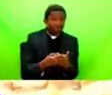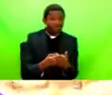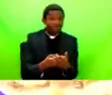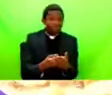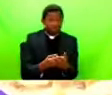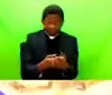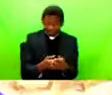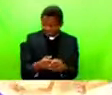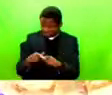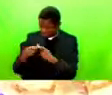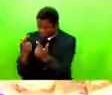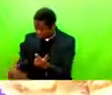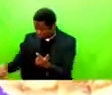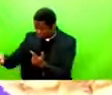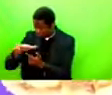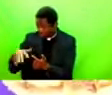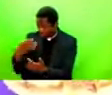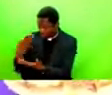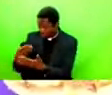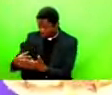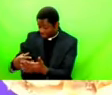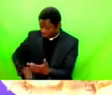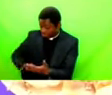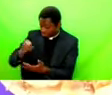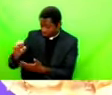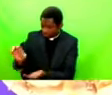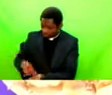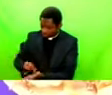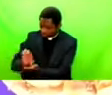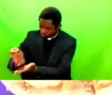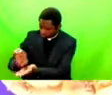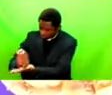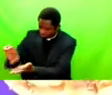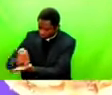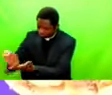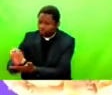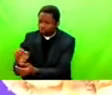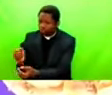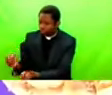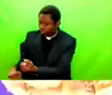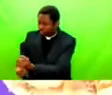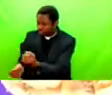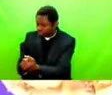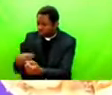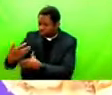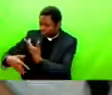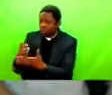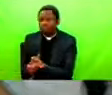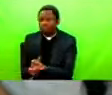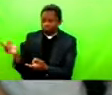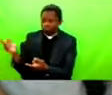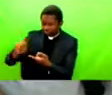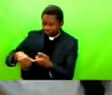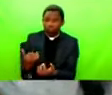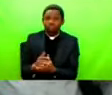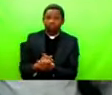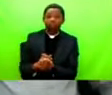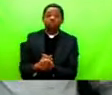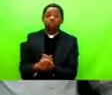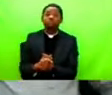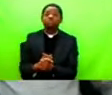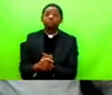pockets. They contribute money plenty, and that is what we used to use at that time. I'm finishing.